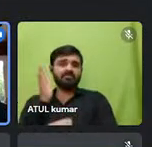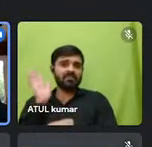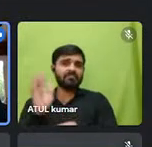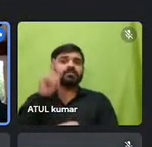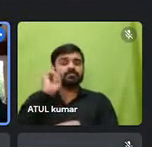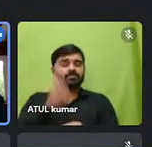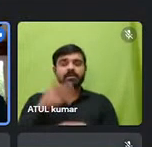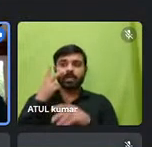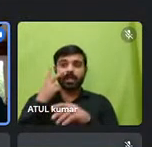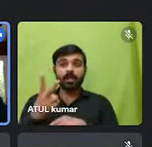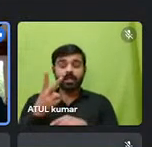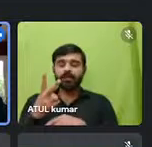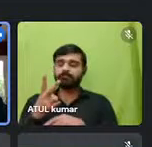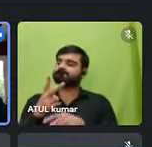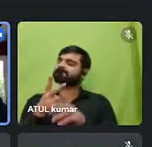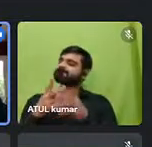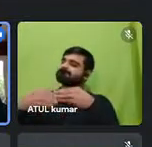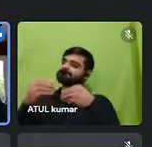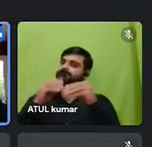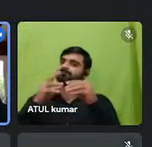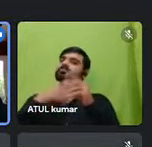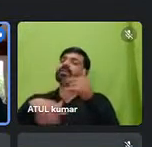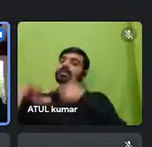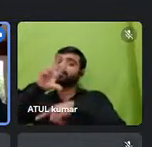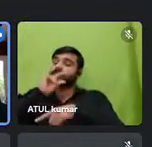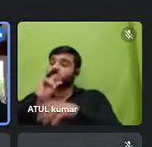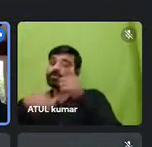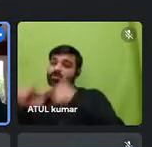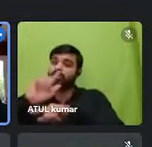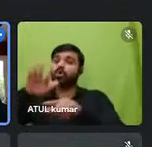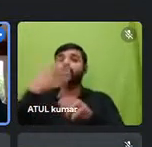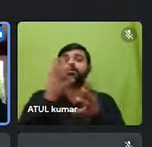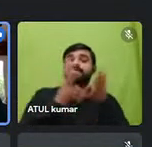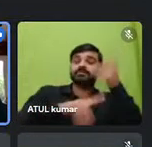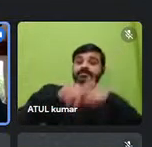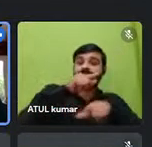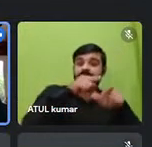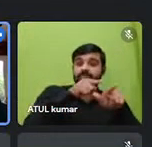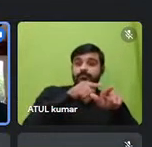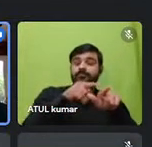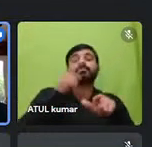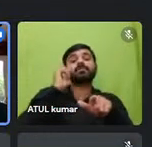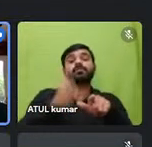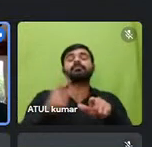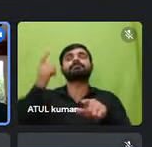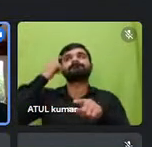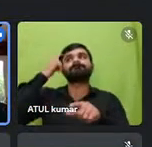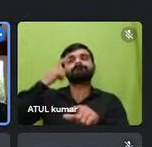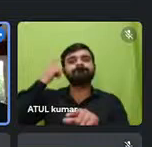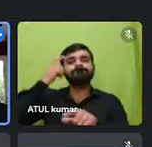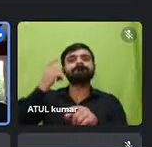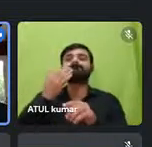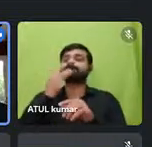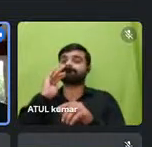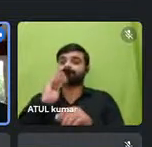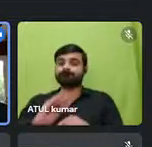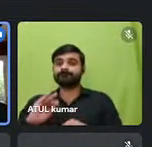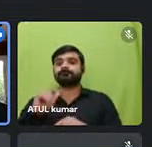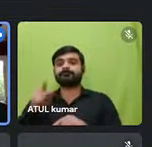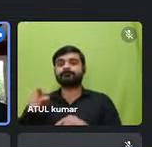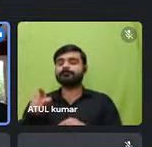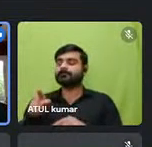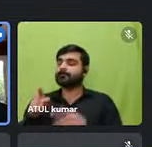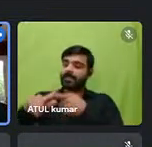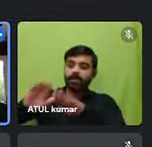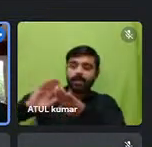have to look at proficiency in spoken language and sign language, and you have to think about the child's